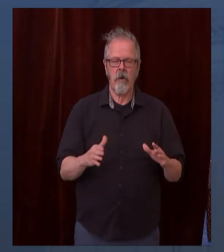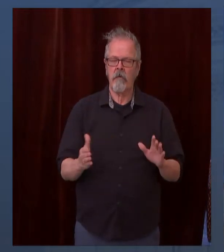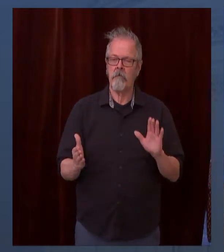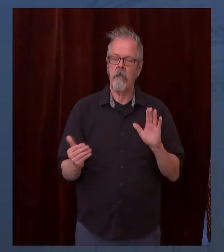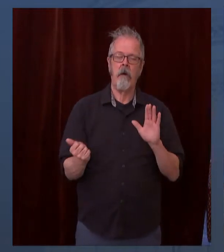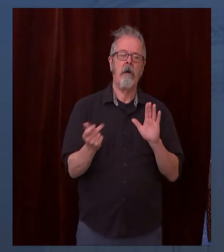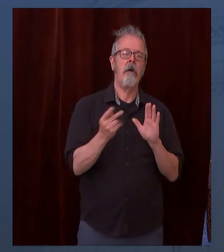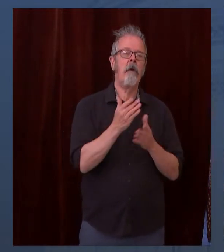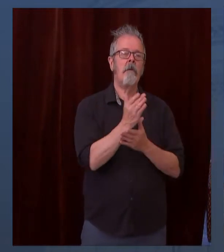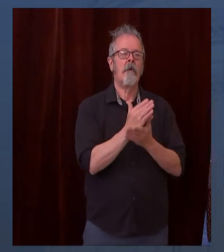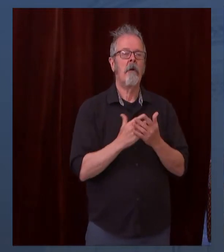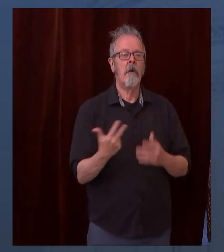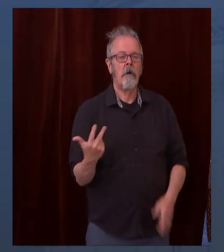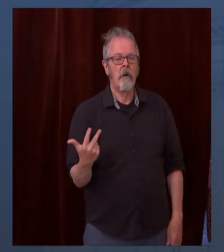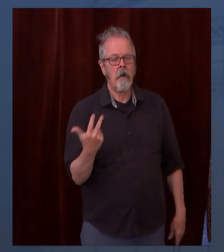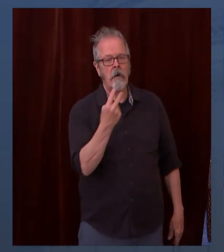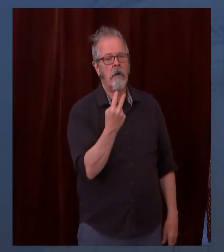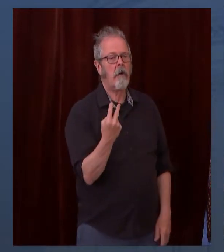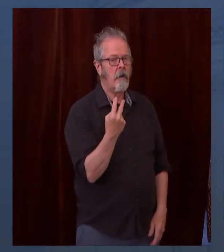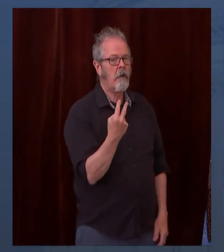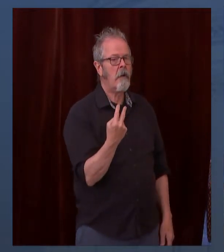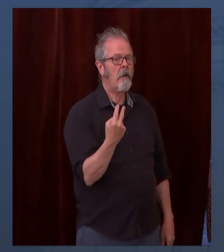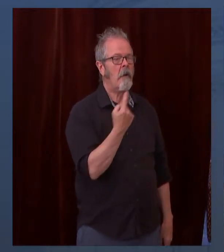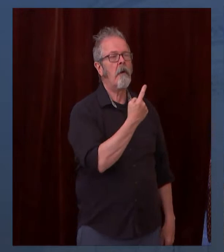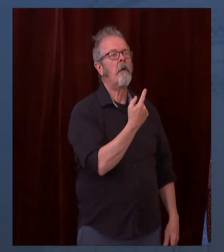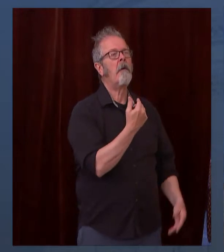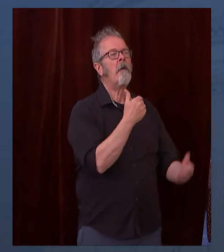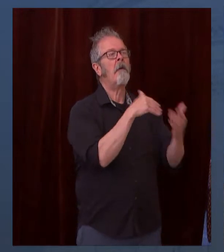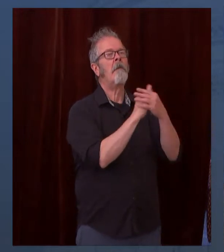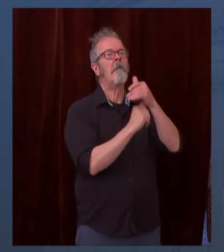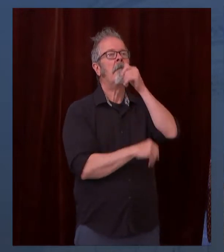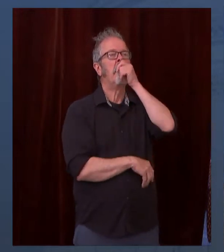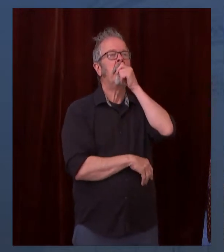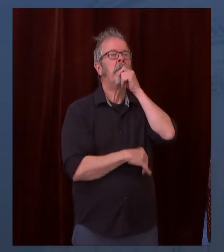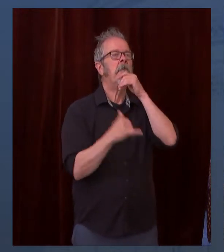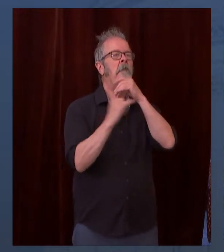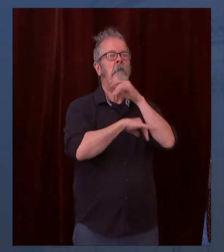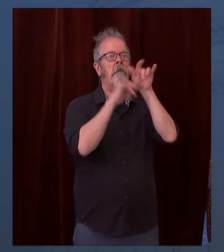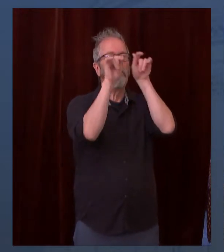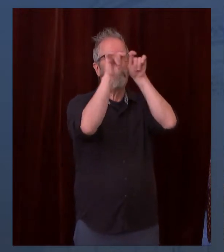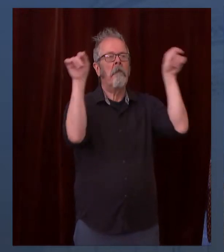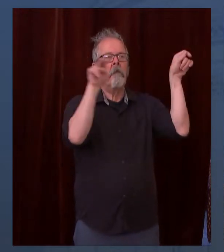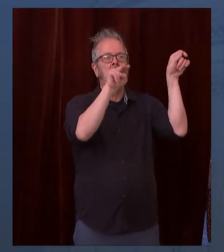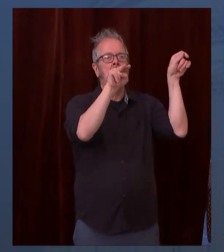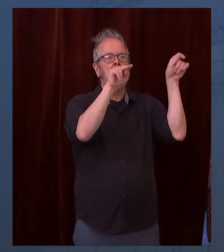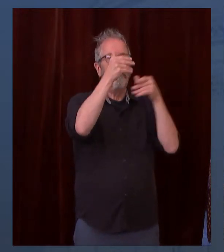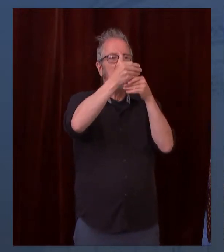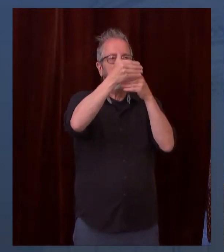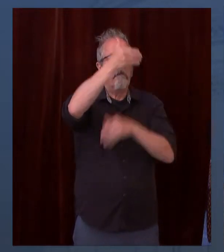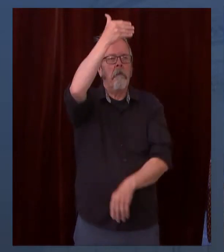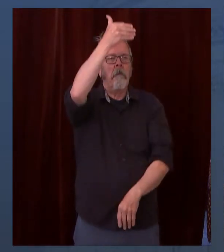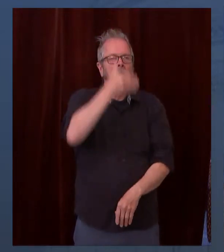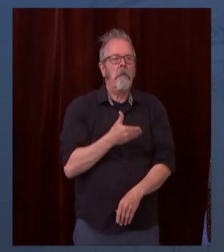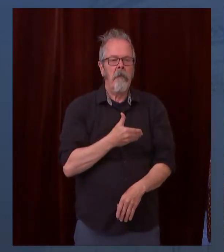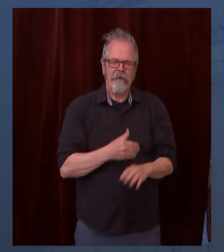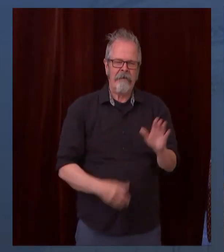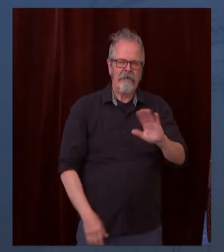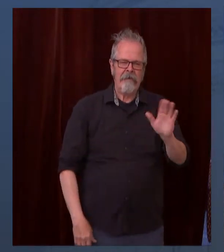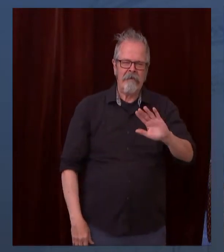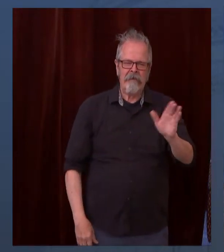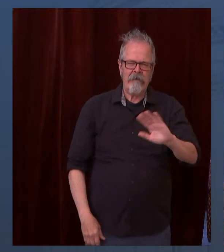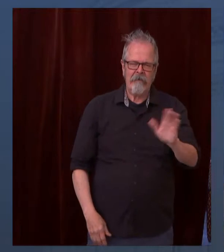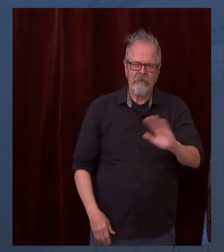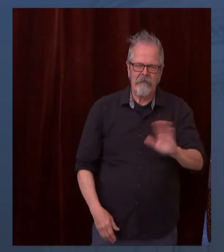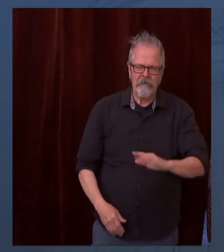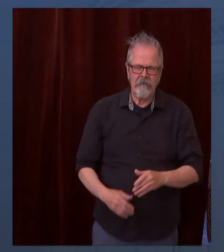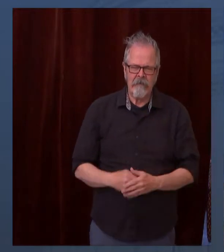We have victory within sight with this vaccine. As the weeks go by and we have hundreds of thousands of more people